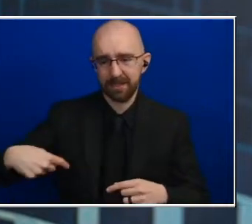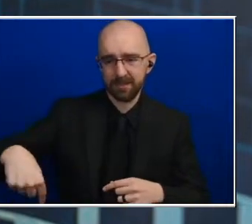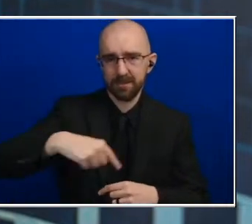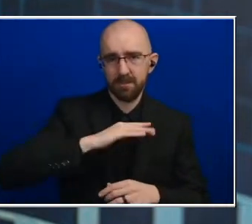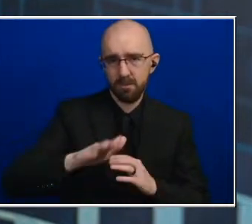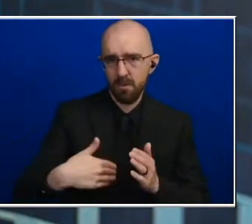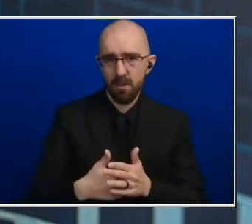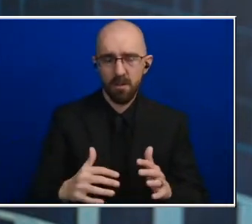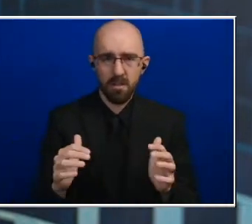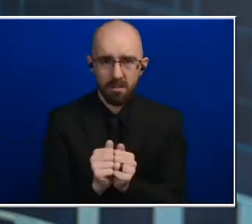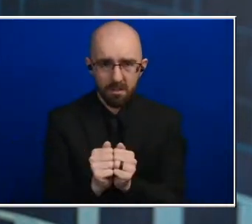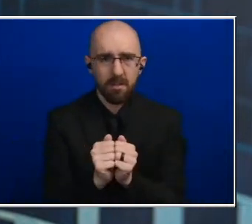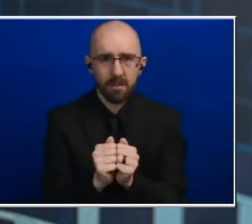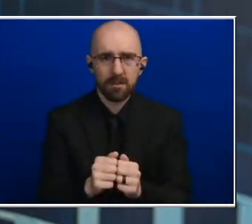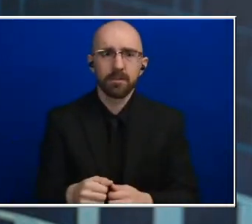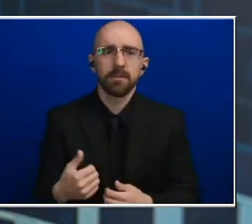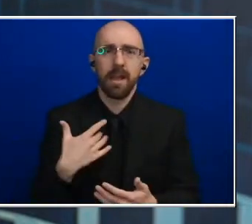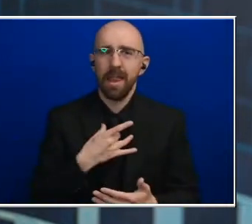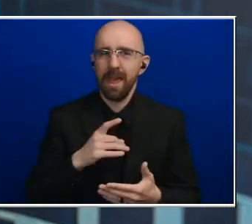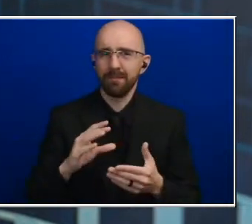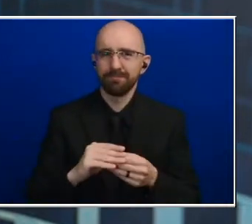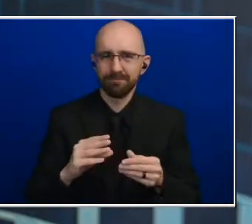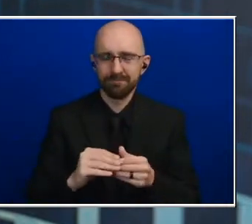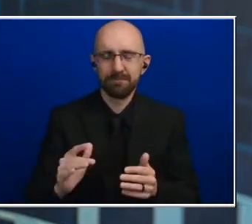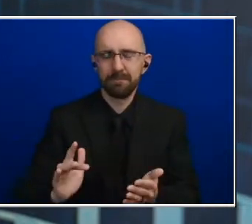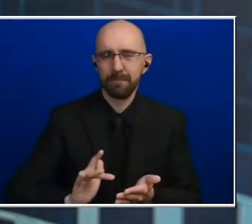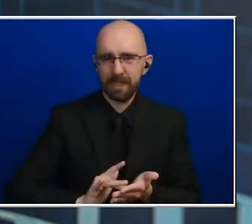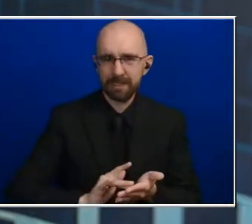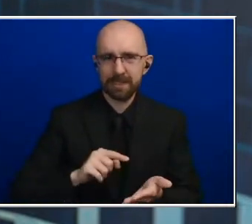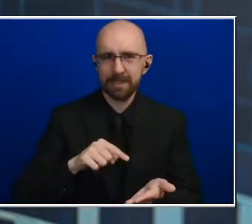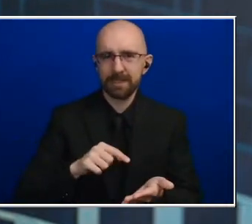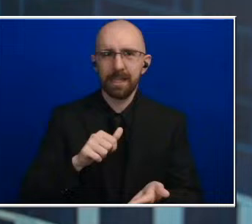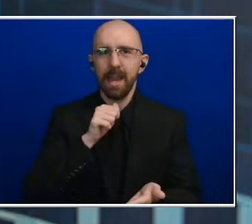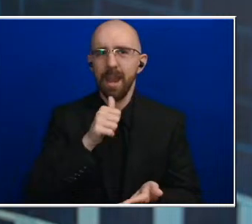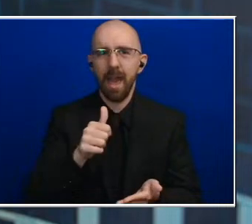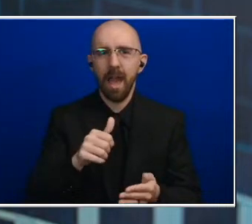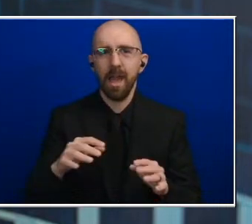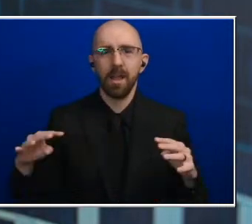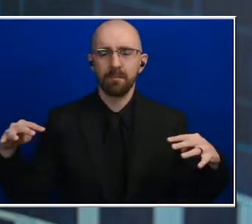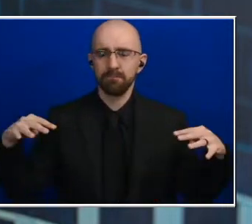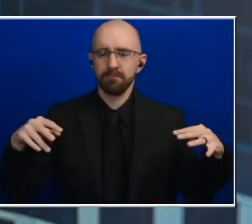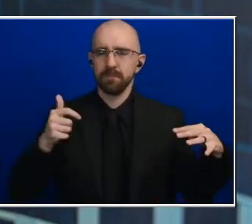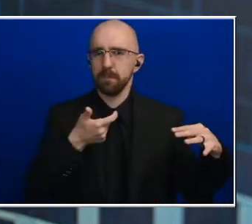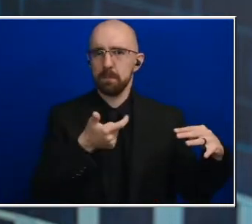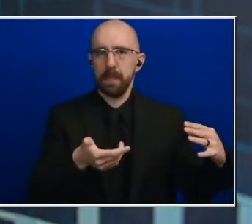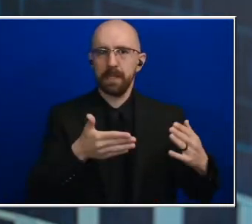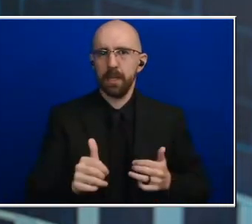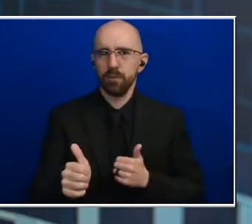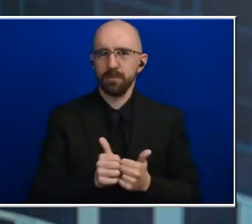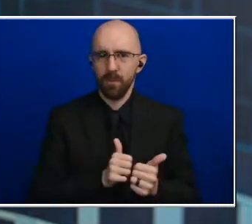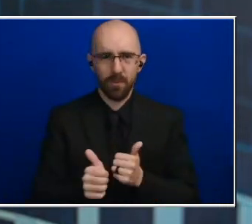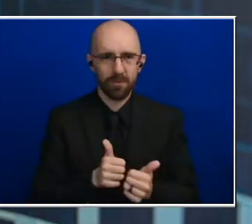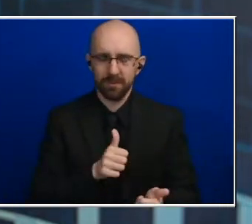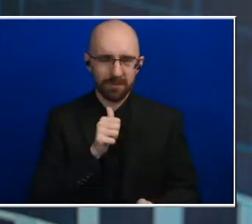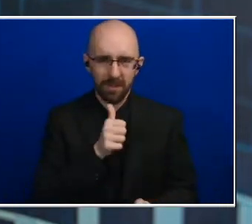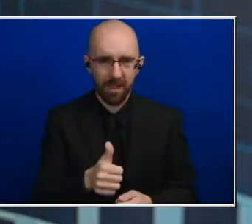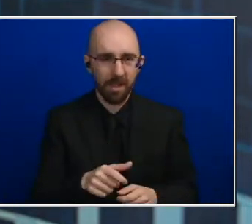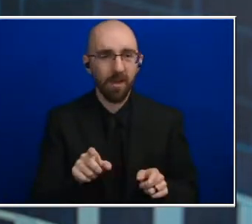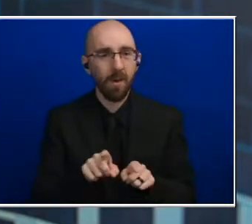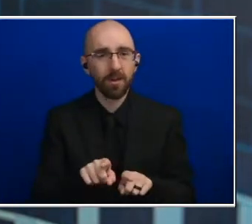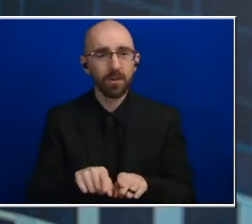that, medicine is not a spectator sport. And it's not an individual